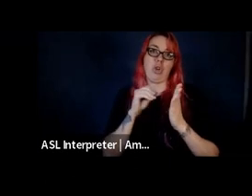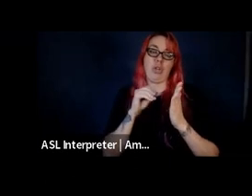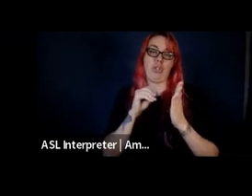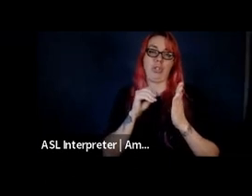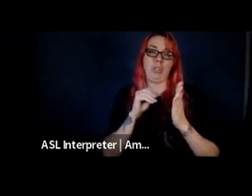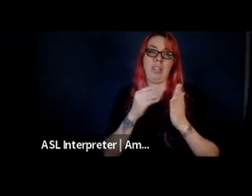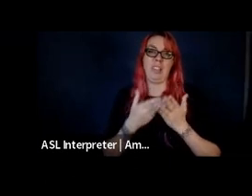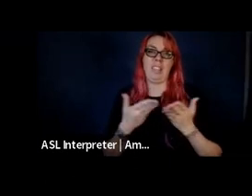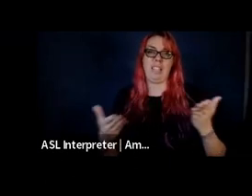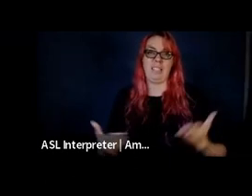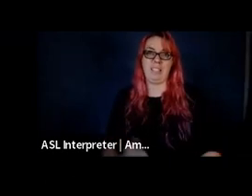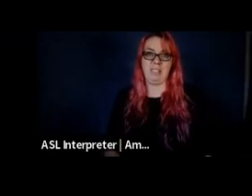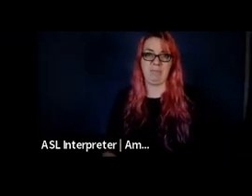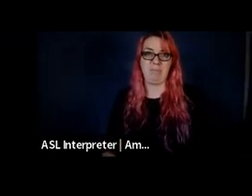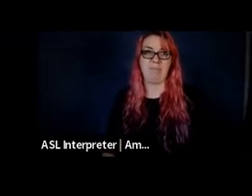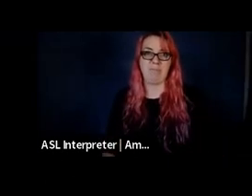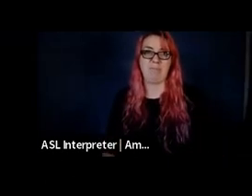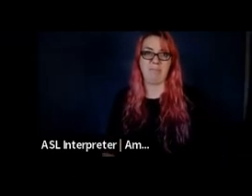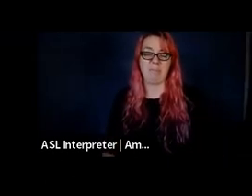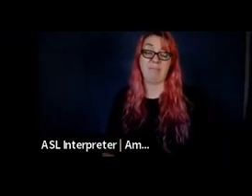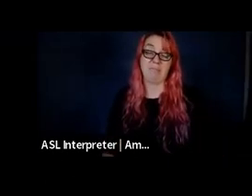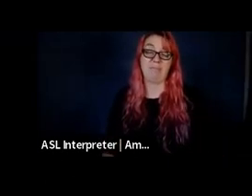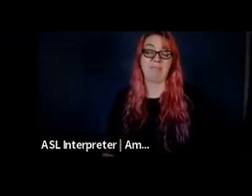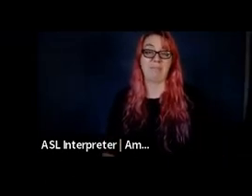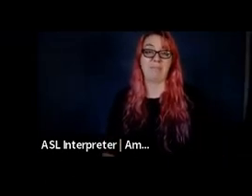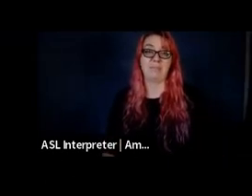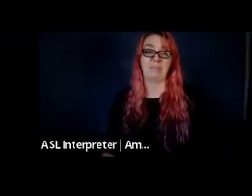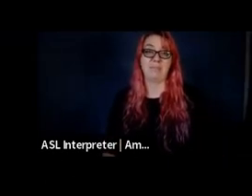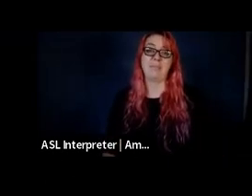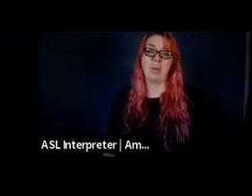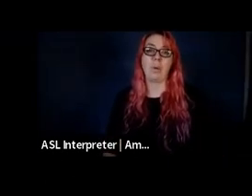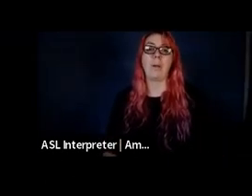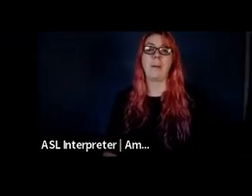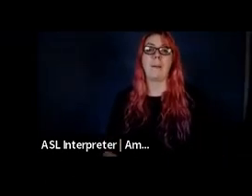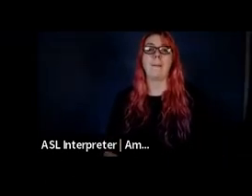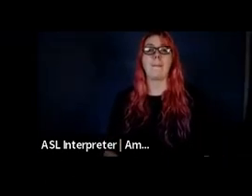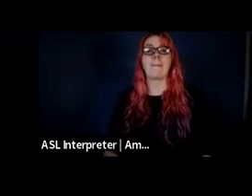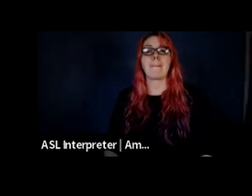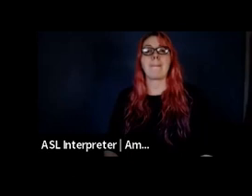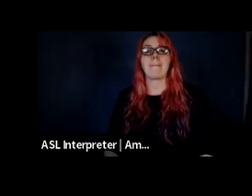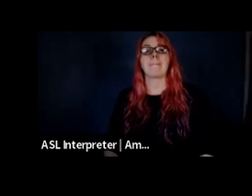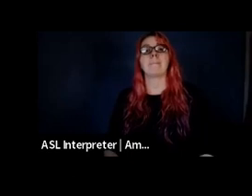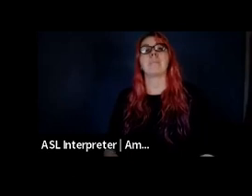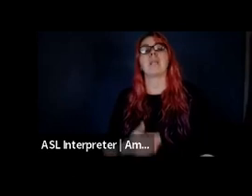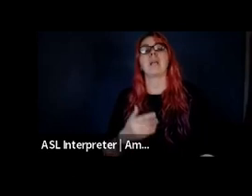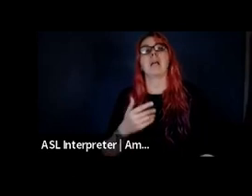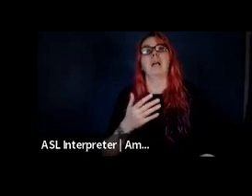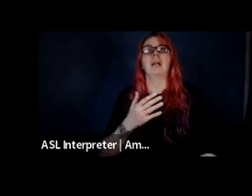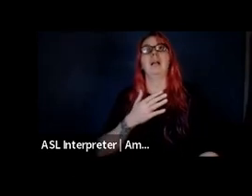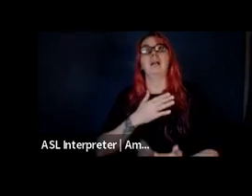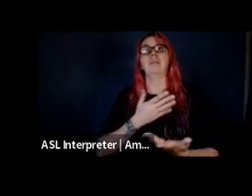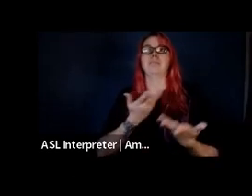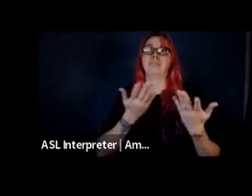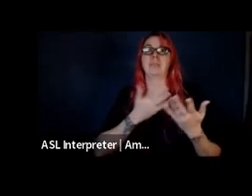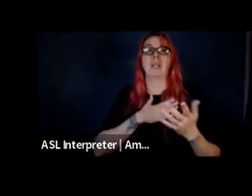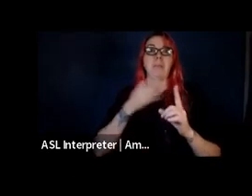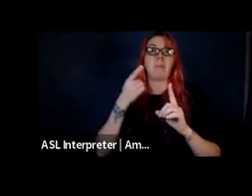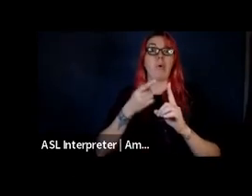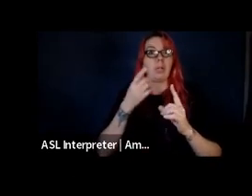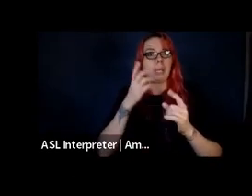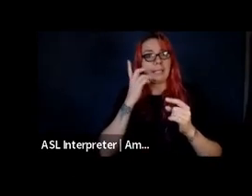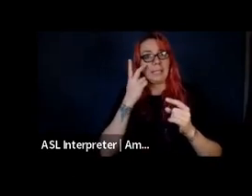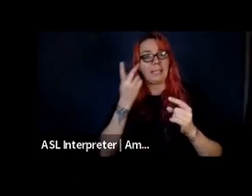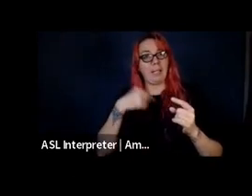And unfortunately, I think the point I'm making with this, as just to frame our moving forward with this conversation, is about what's been